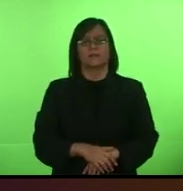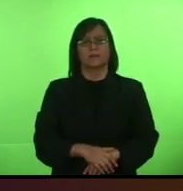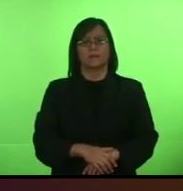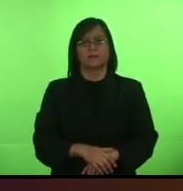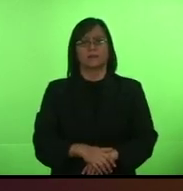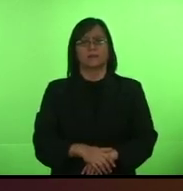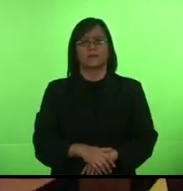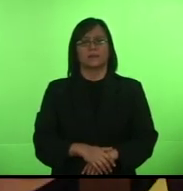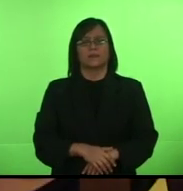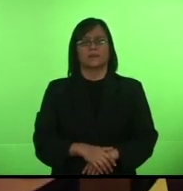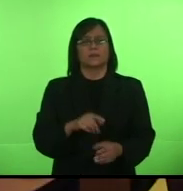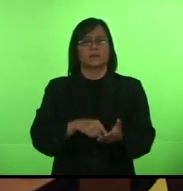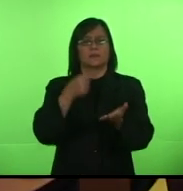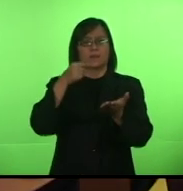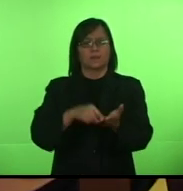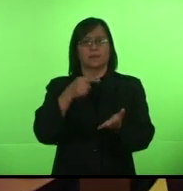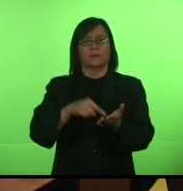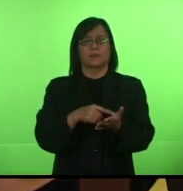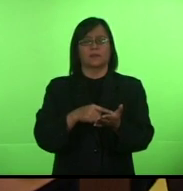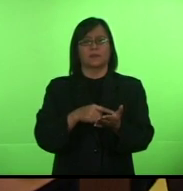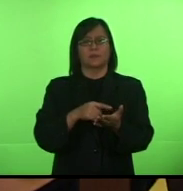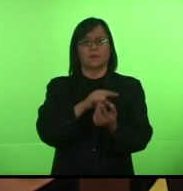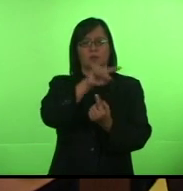so sometimes,